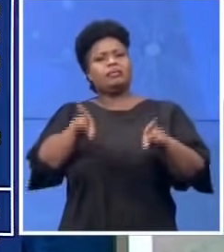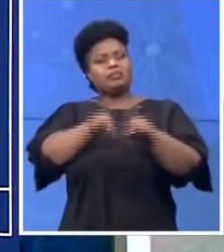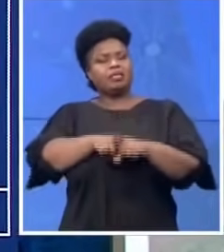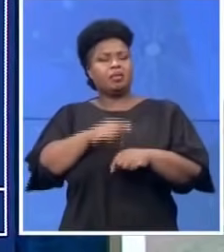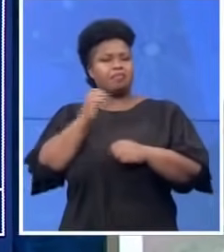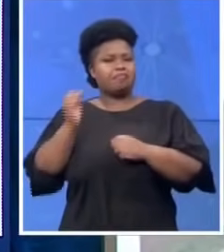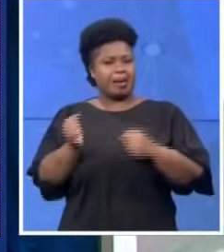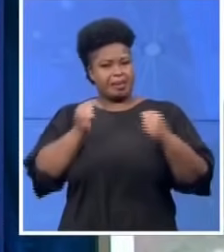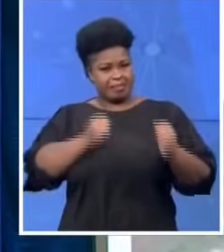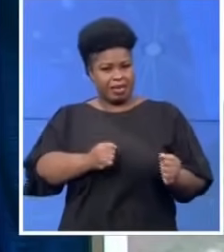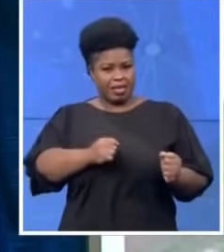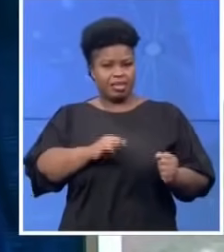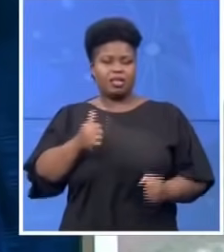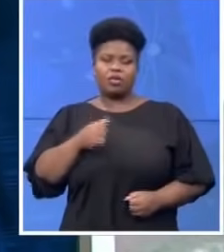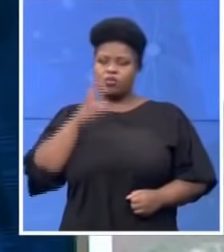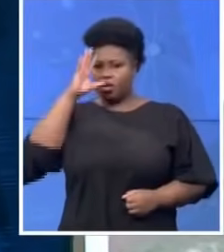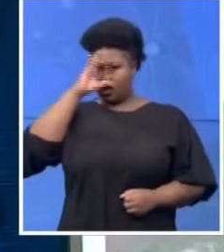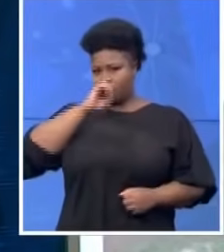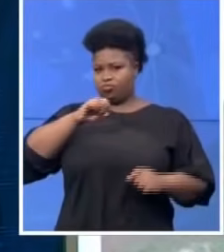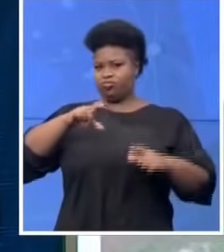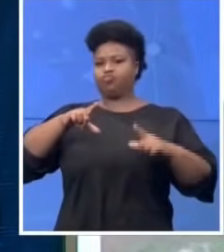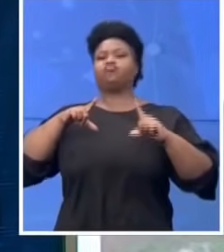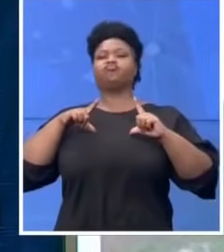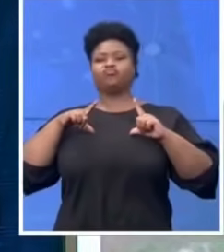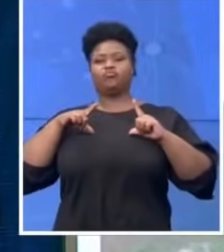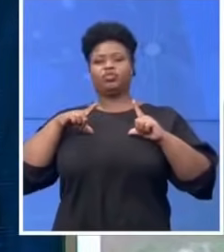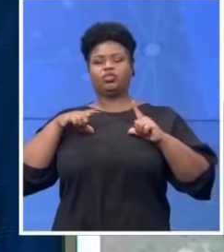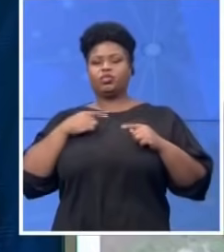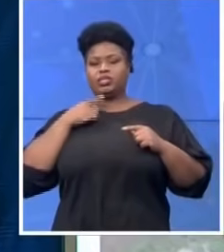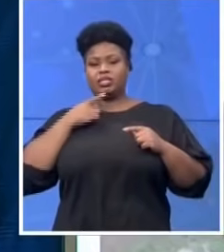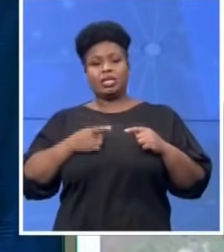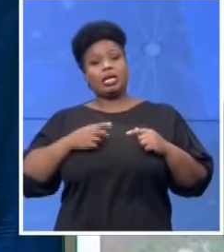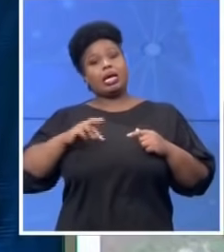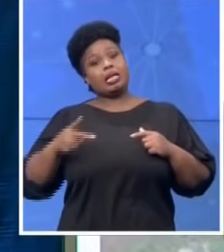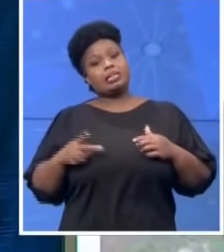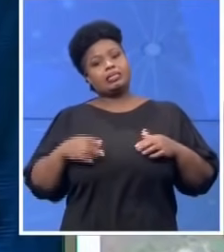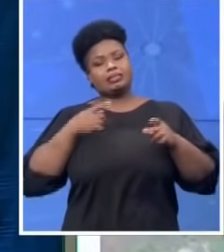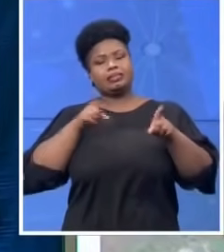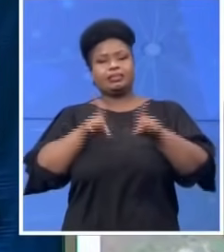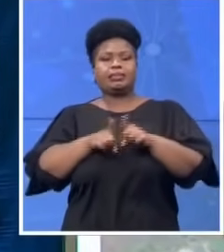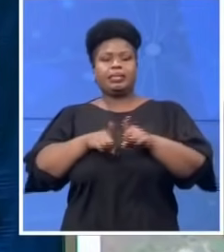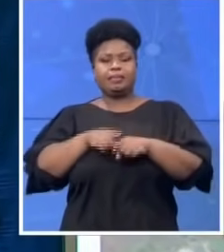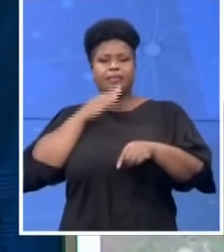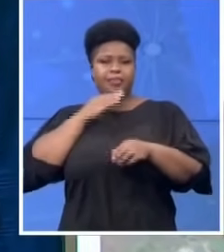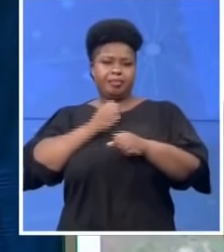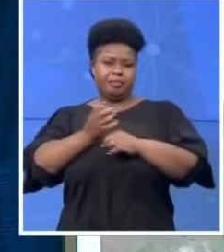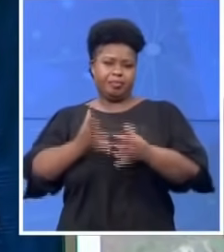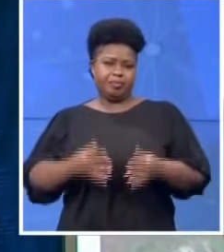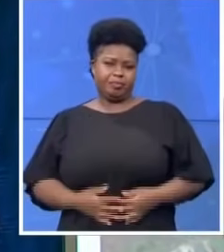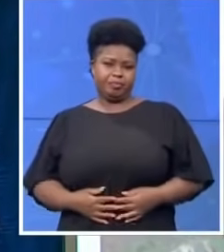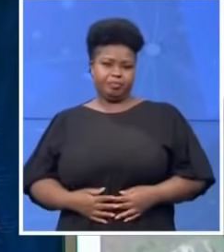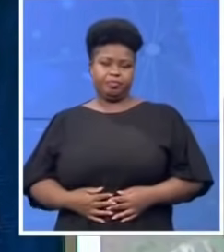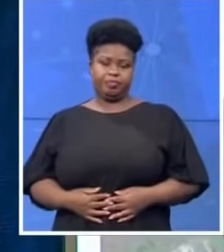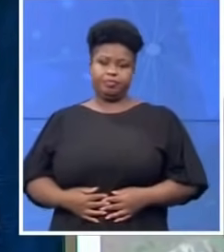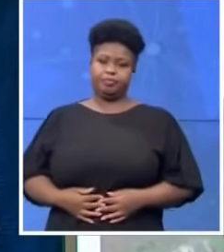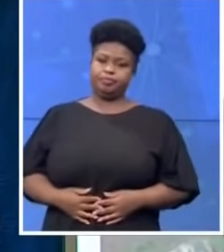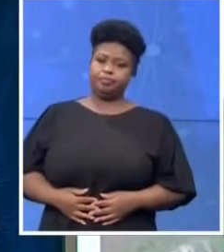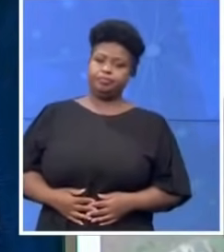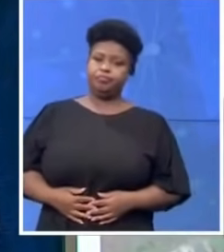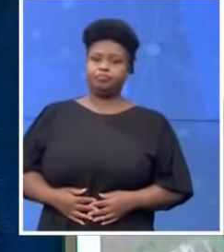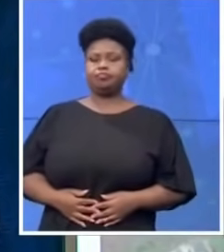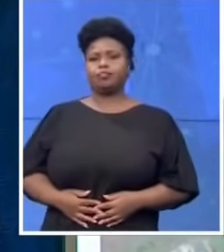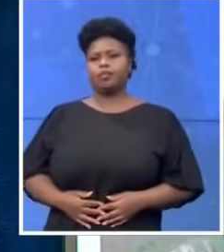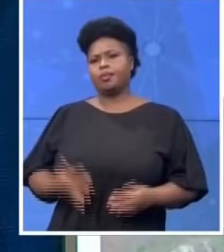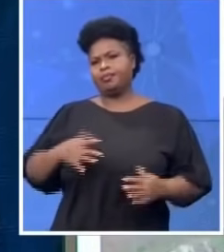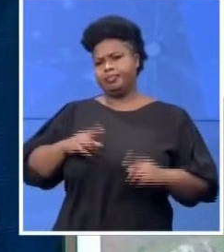that the rest will also behave the same. So does it? I suppose you're just looking at the numbers, not the